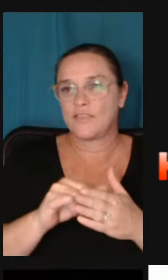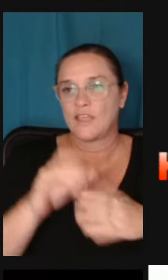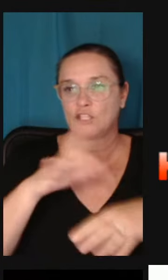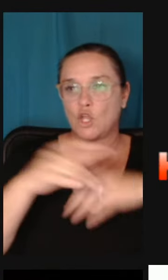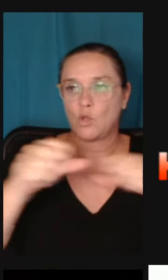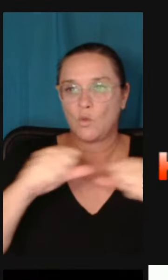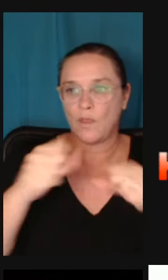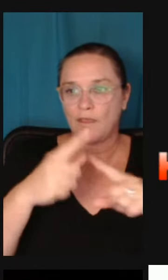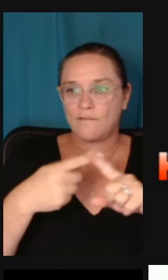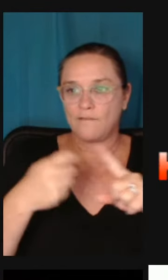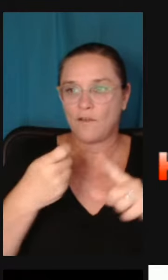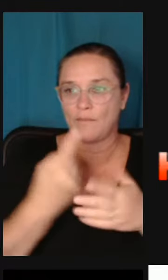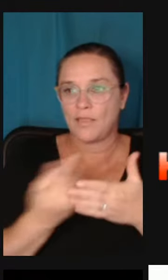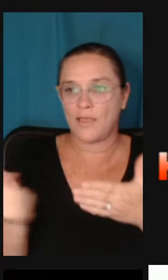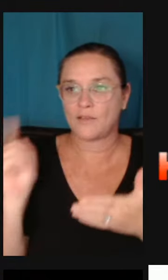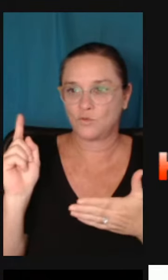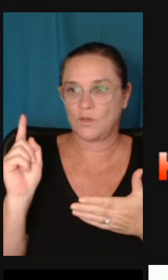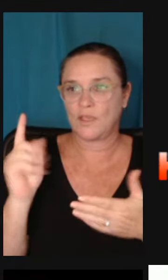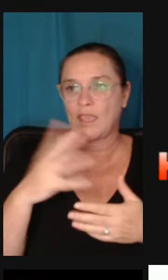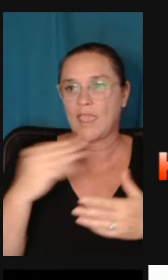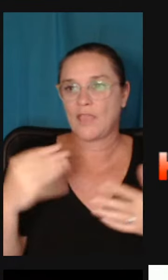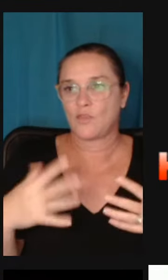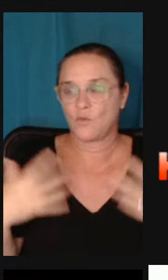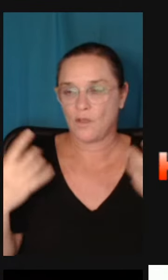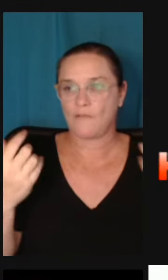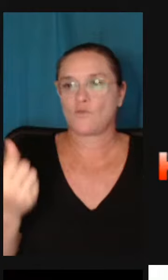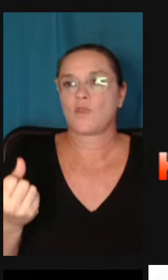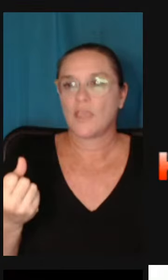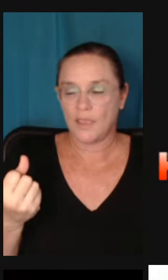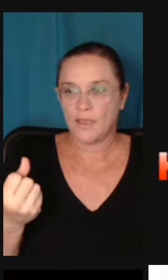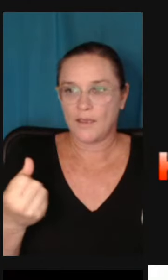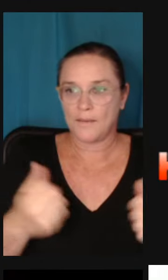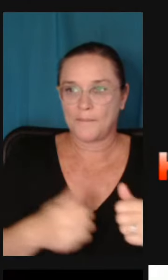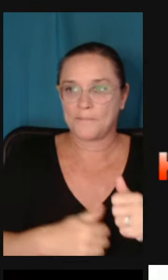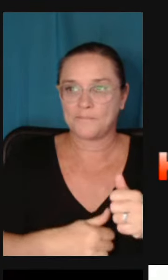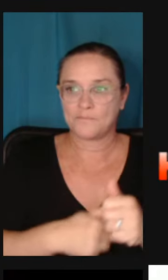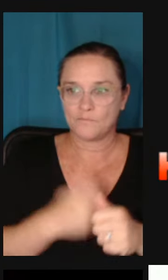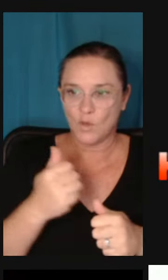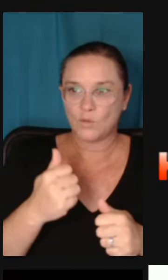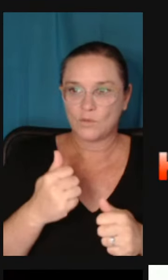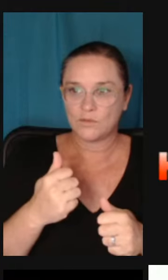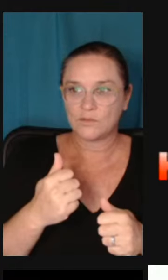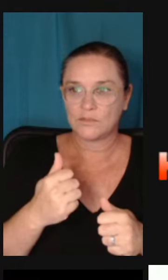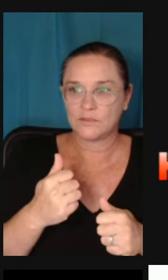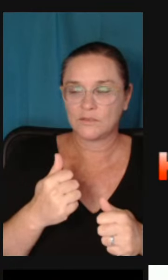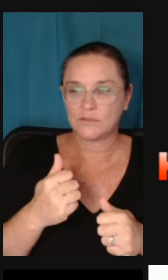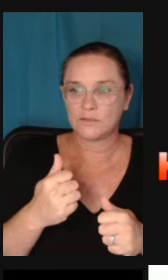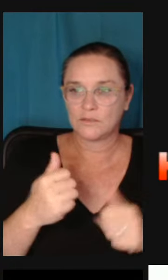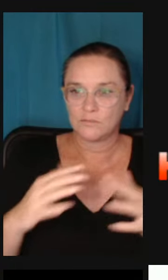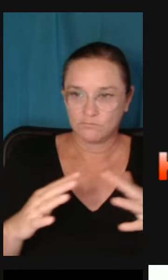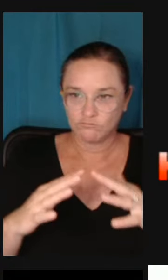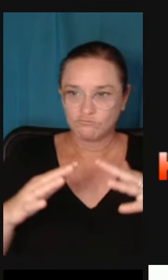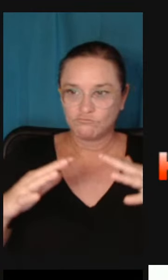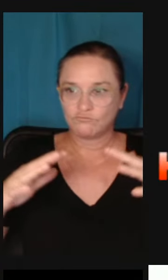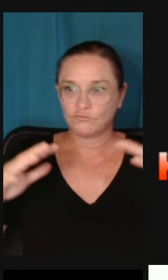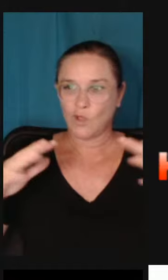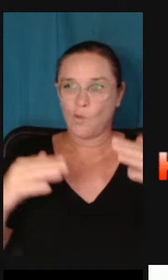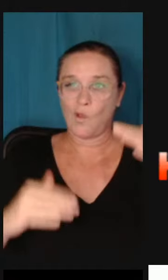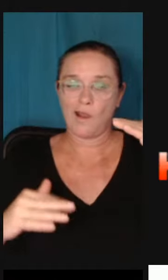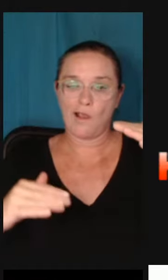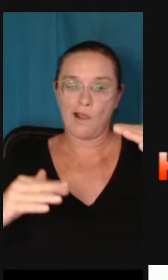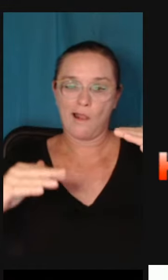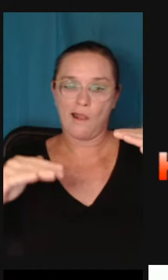last week and a recovery most of the way since, right? So you can see we're not too far off this very